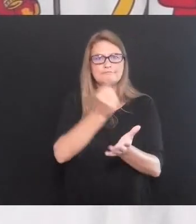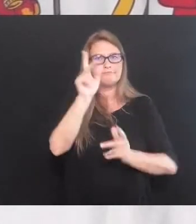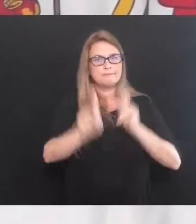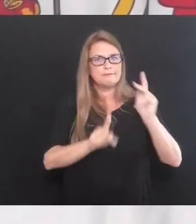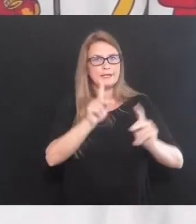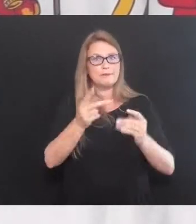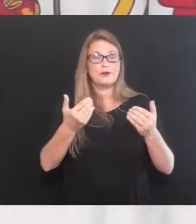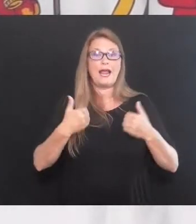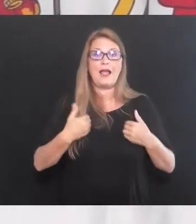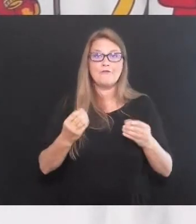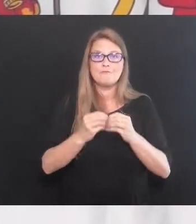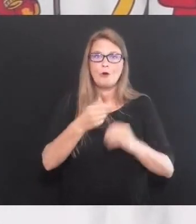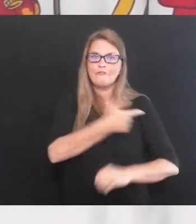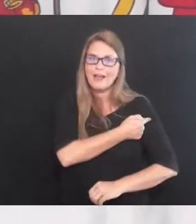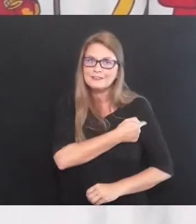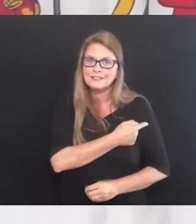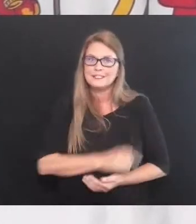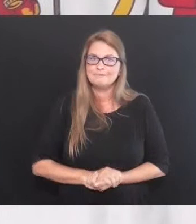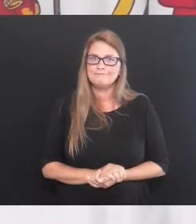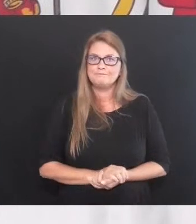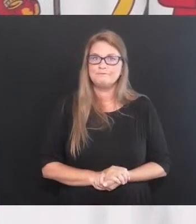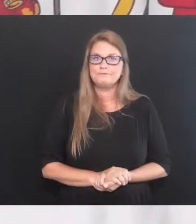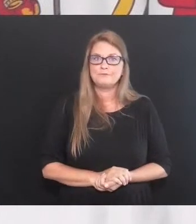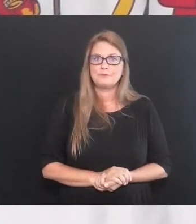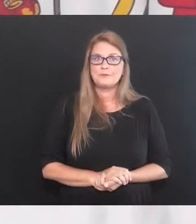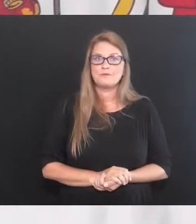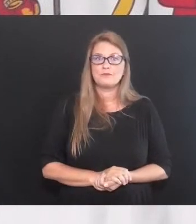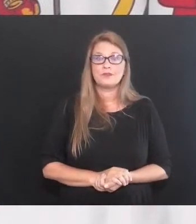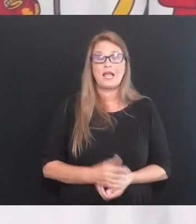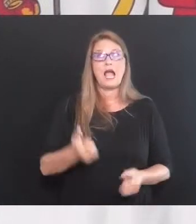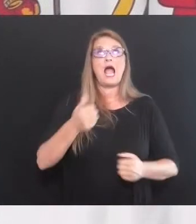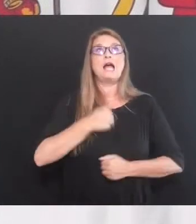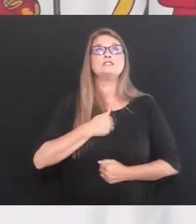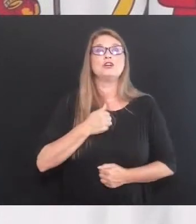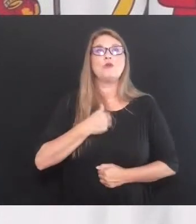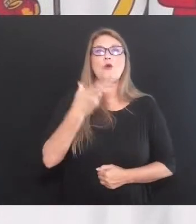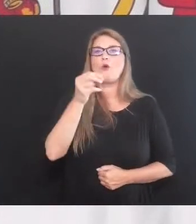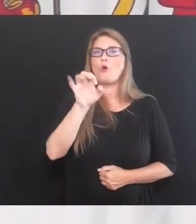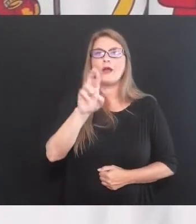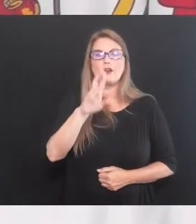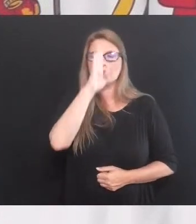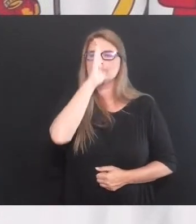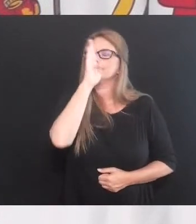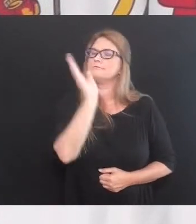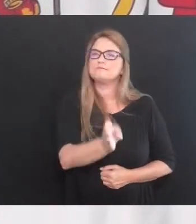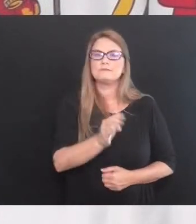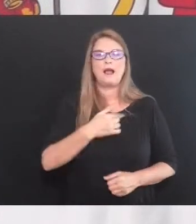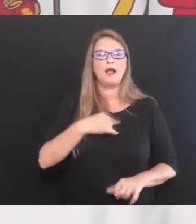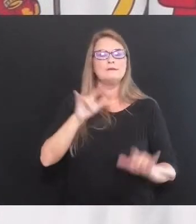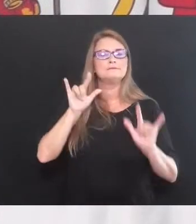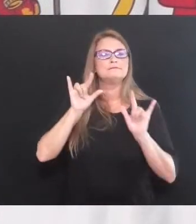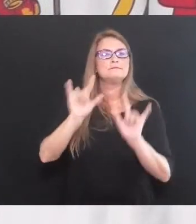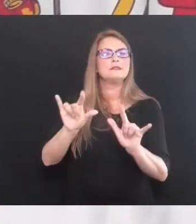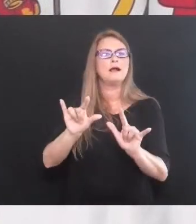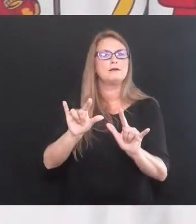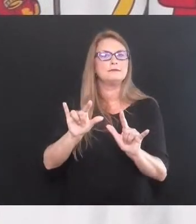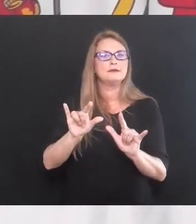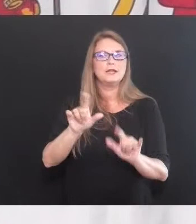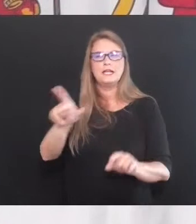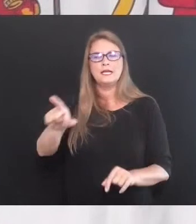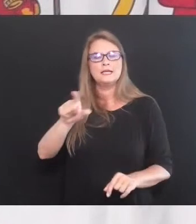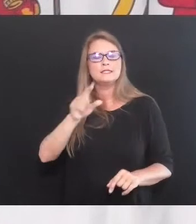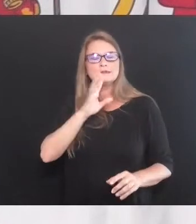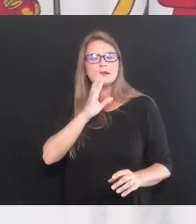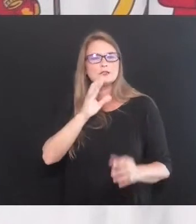can to get people vaccinated. I love what General Hoyer's telling you, you know, and he speaks with real passion, and he speaks